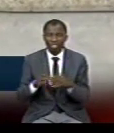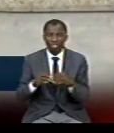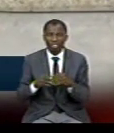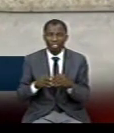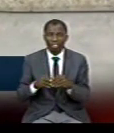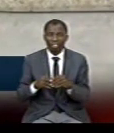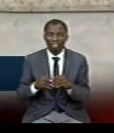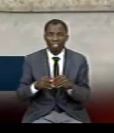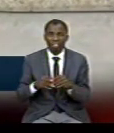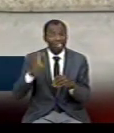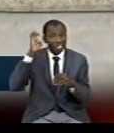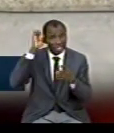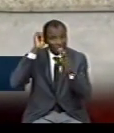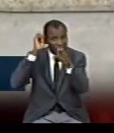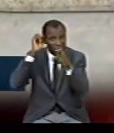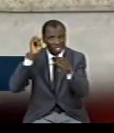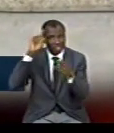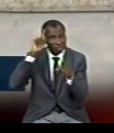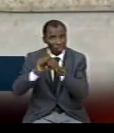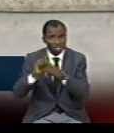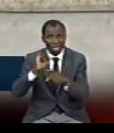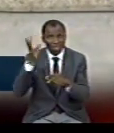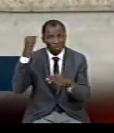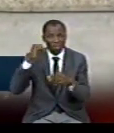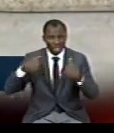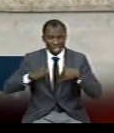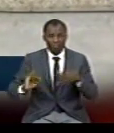I was having serious pain all over my body.